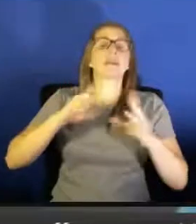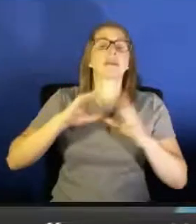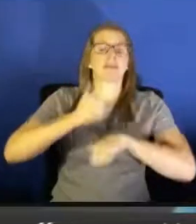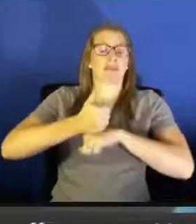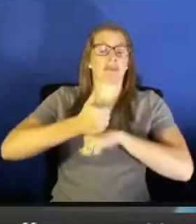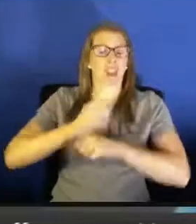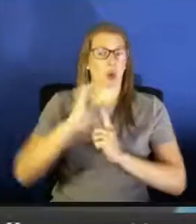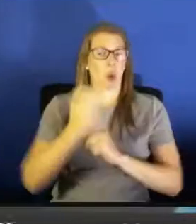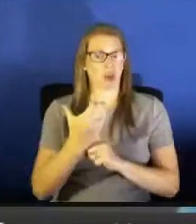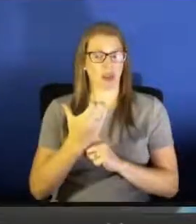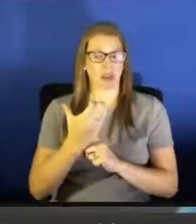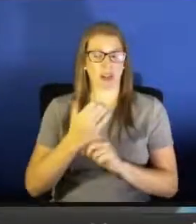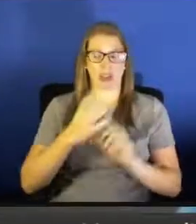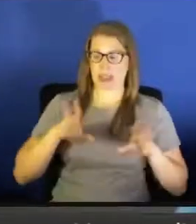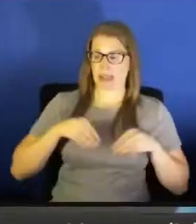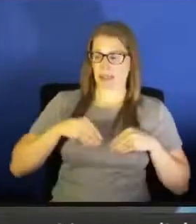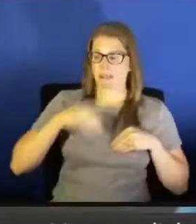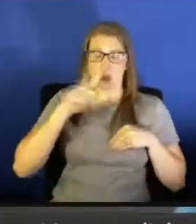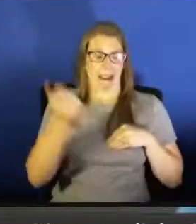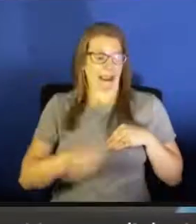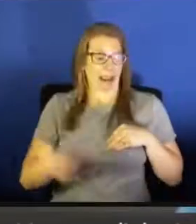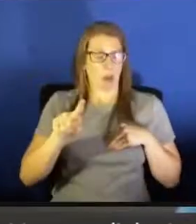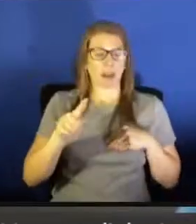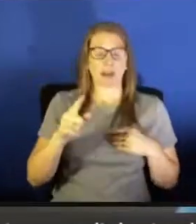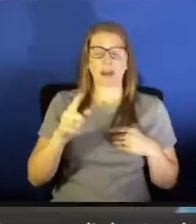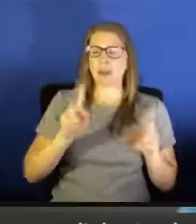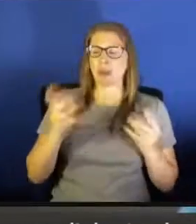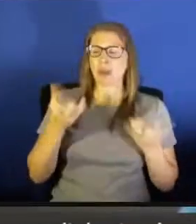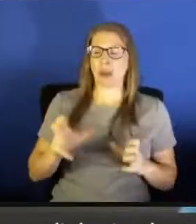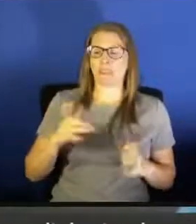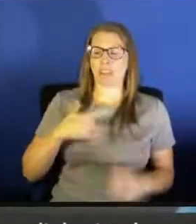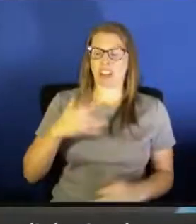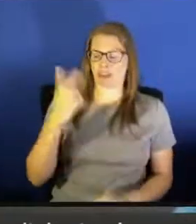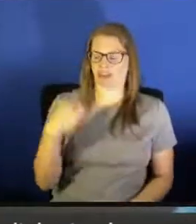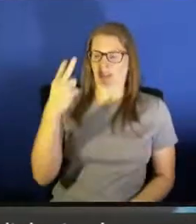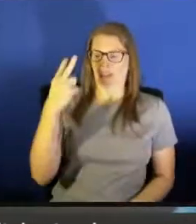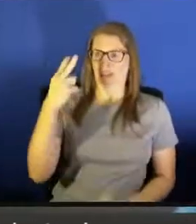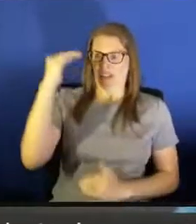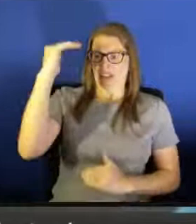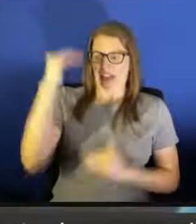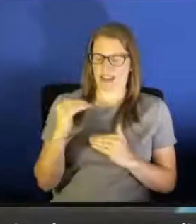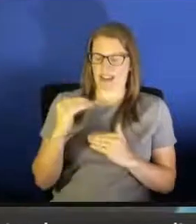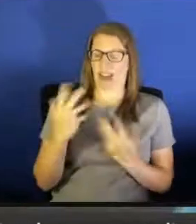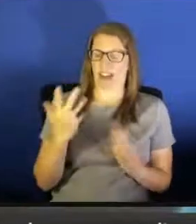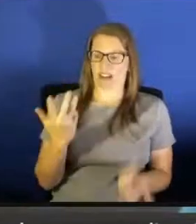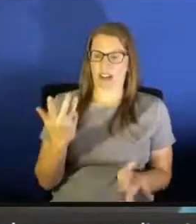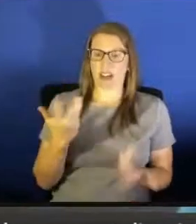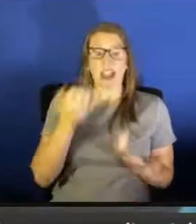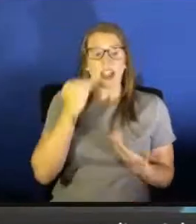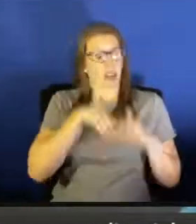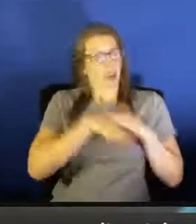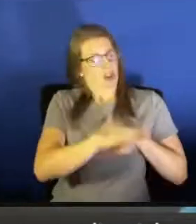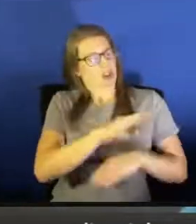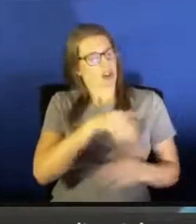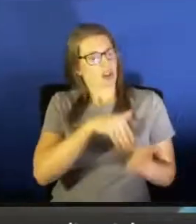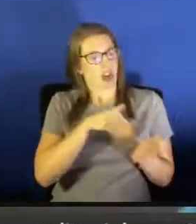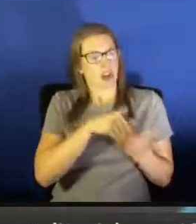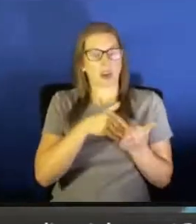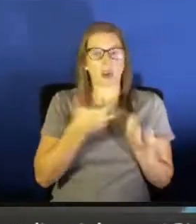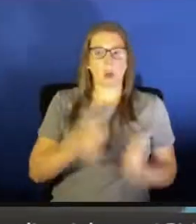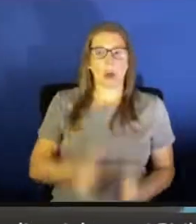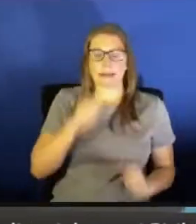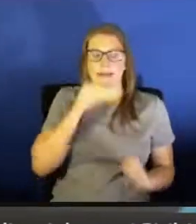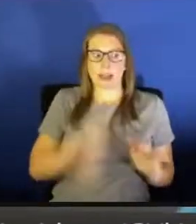everyone, because no one wants to feel like they're less than, or if they do go to the doctor, they don't want to feel like they have to hide their